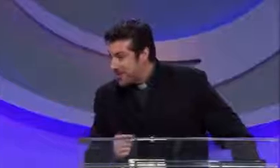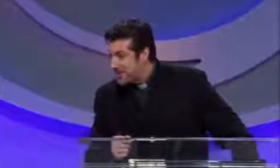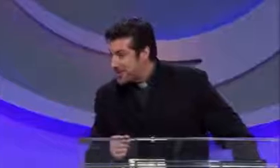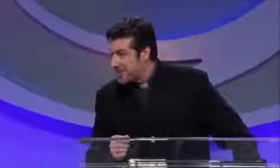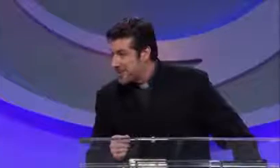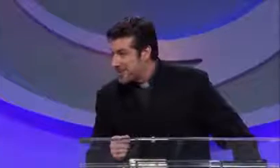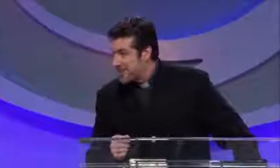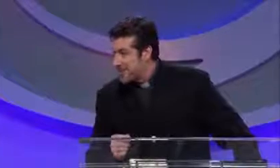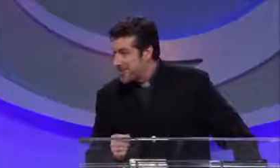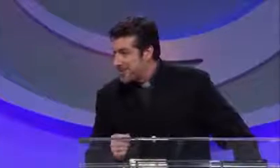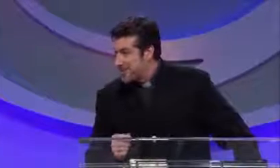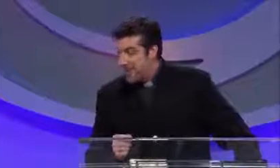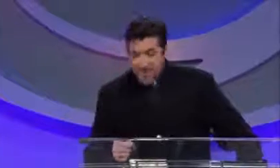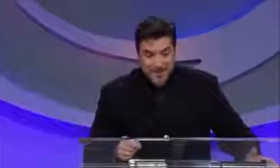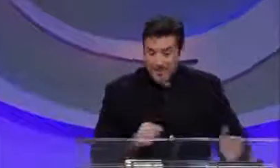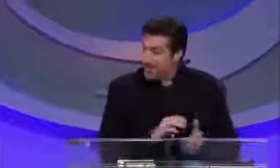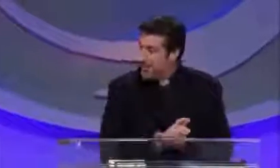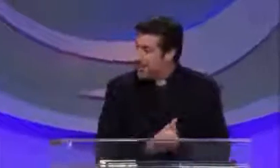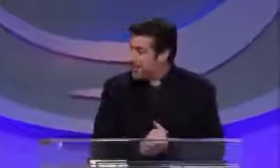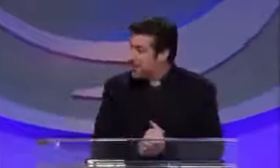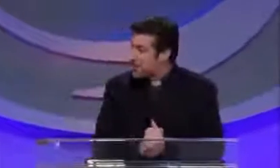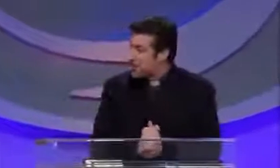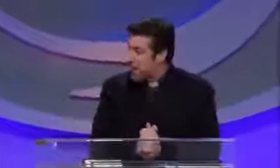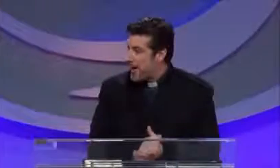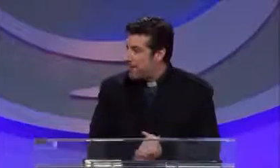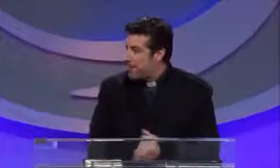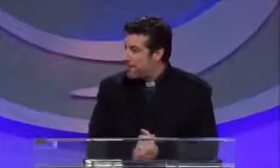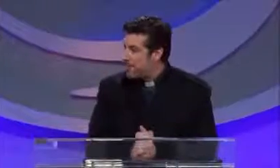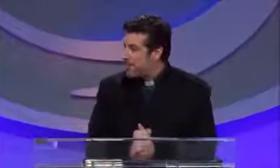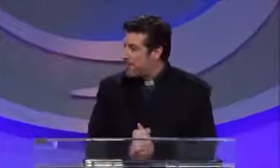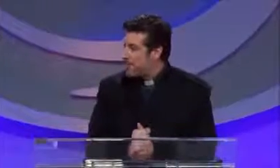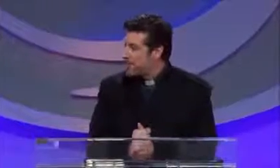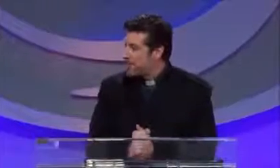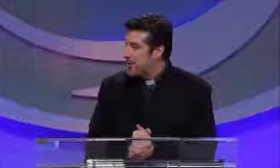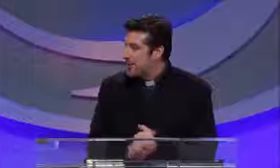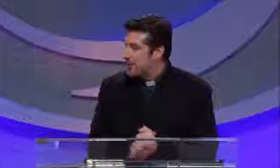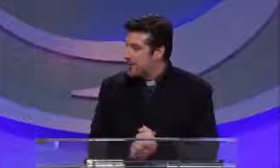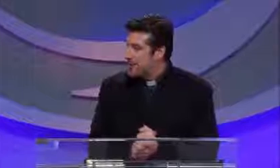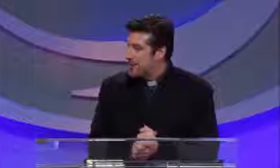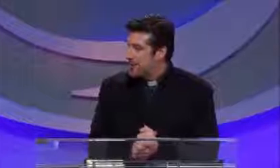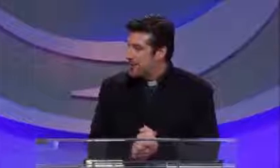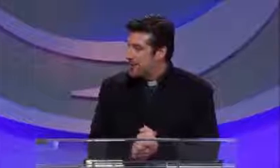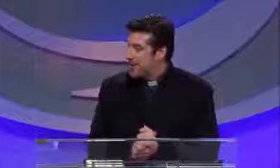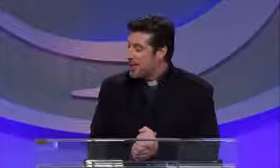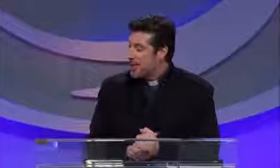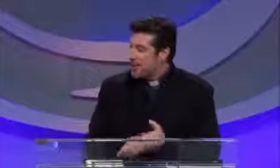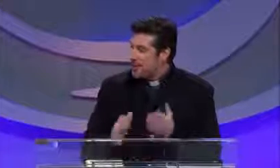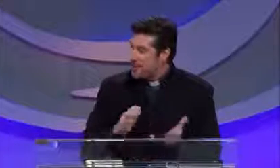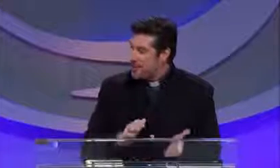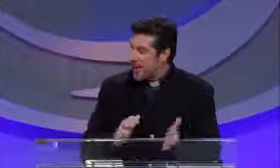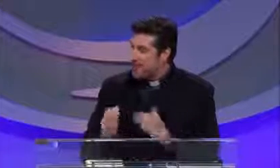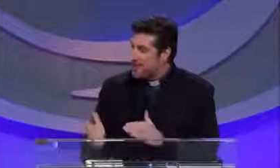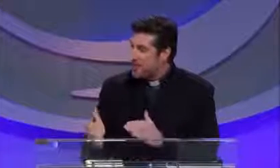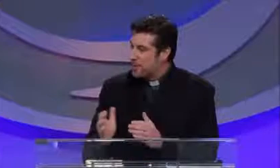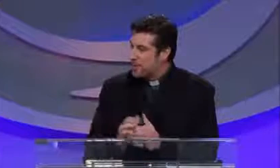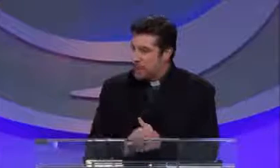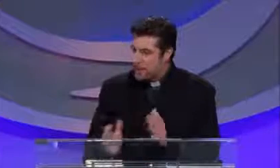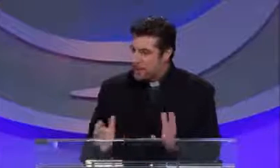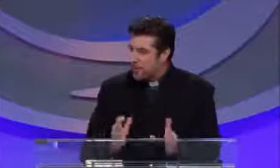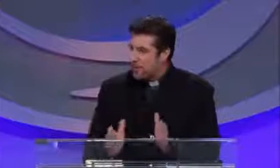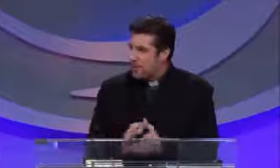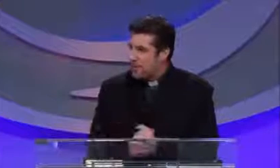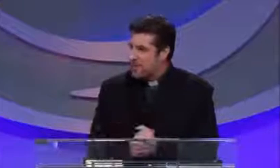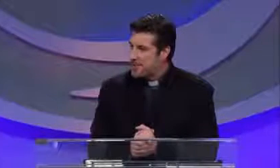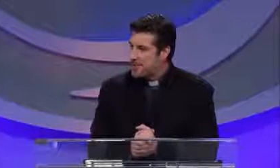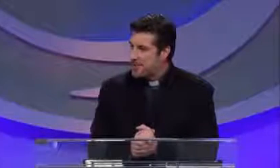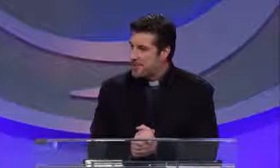the sacraments. He did the things that was required of him in the synagogue. He believed in sign and symbol. He